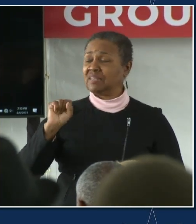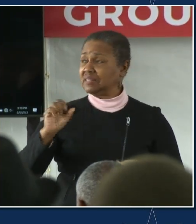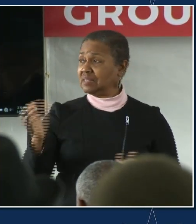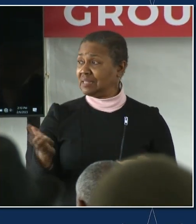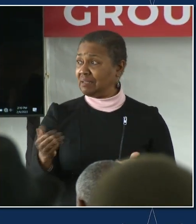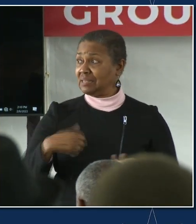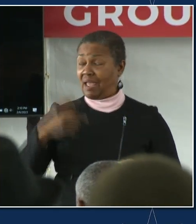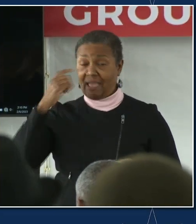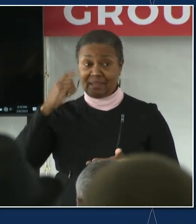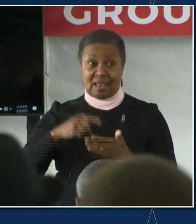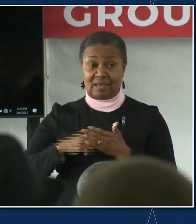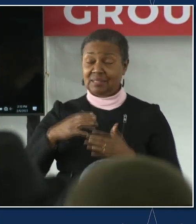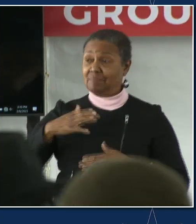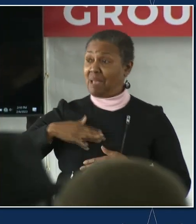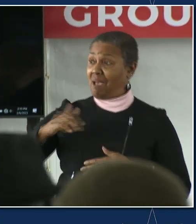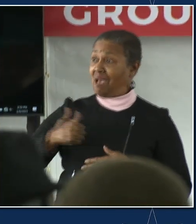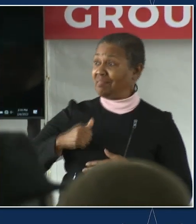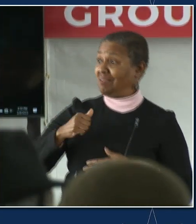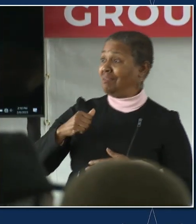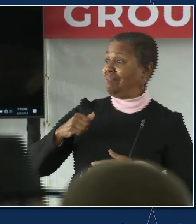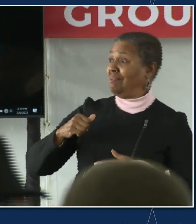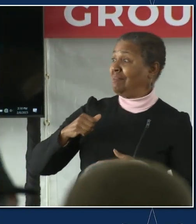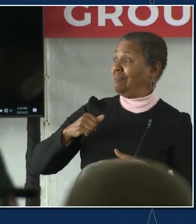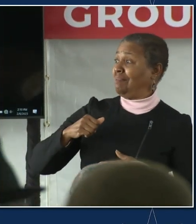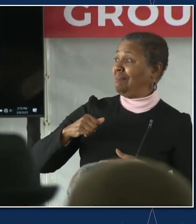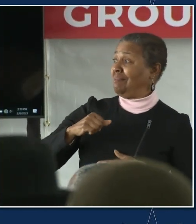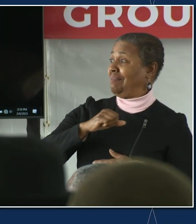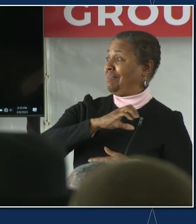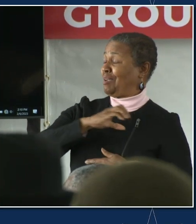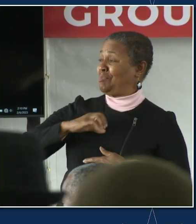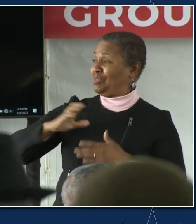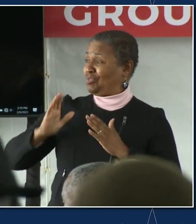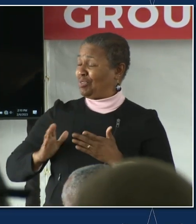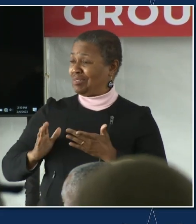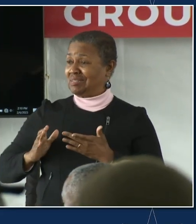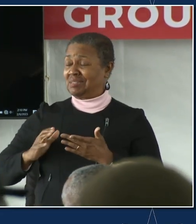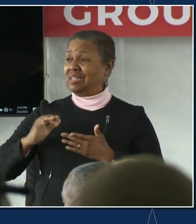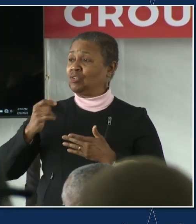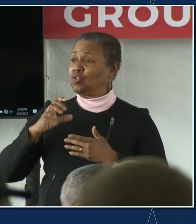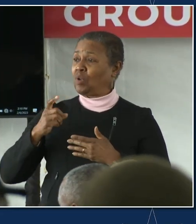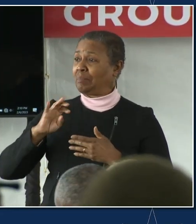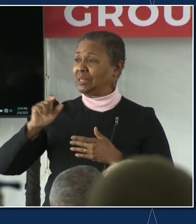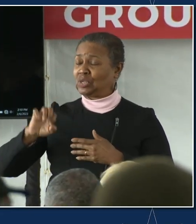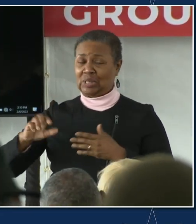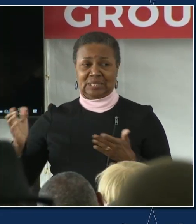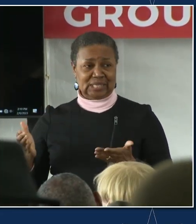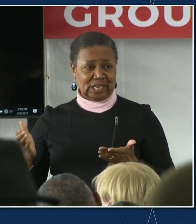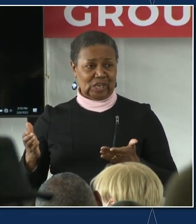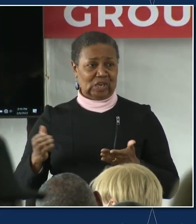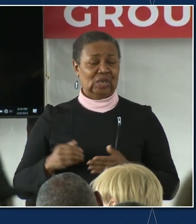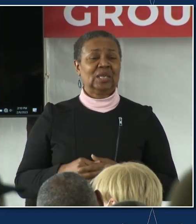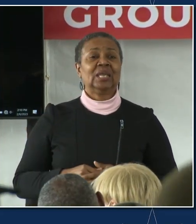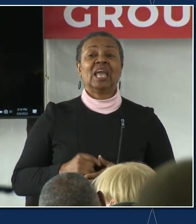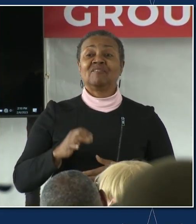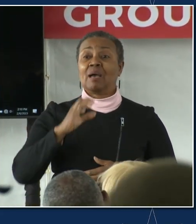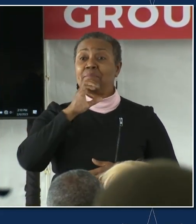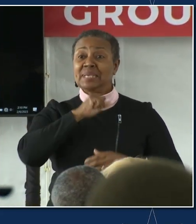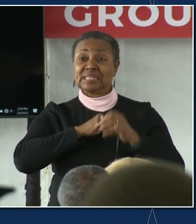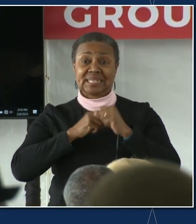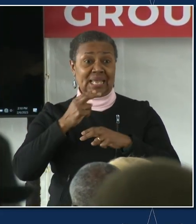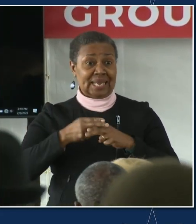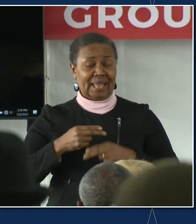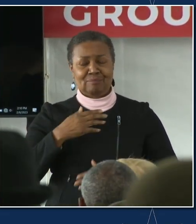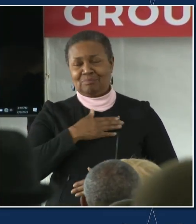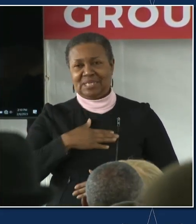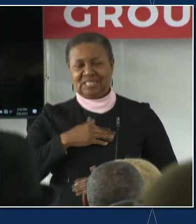house. Did I acknowledge my other seatmate? Greg Mitchell is in the house. And if I missed anybody